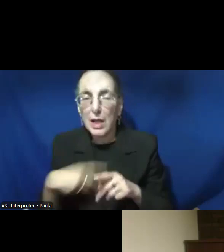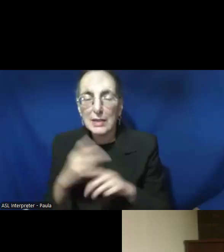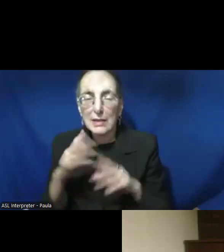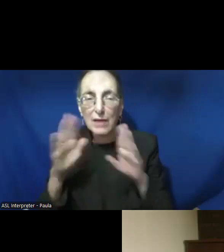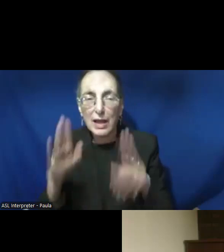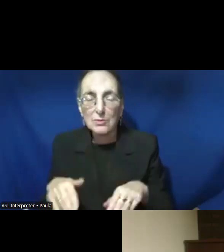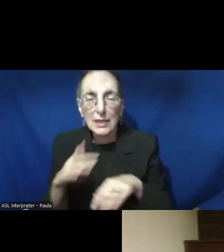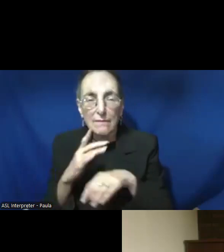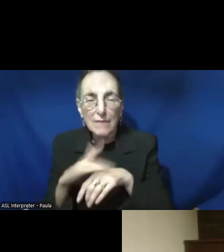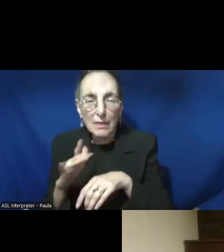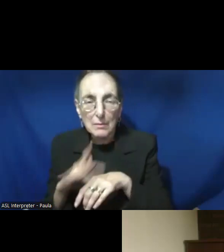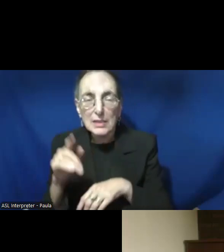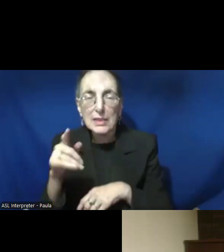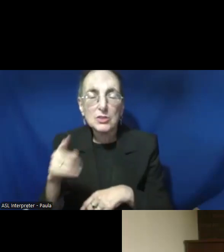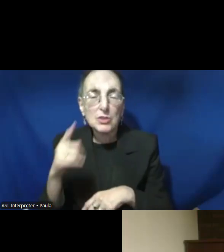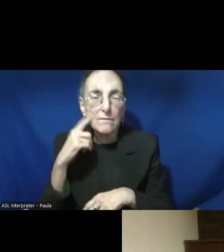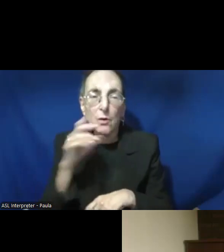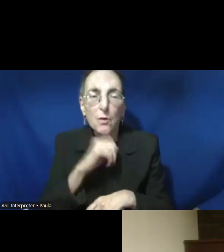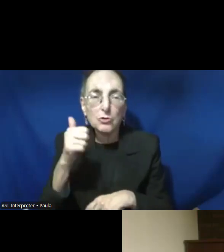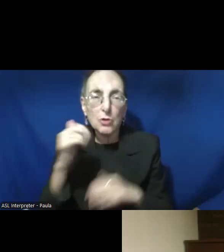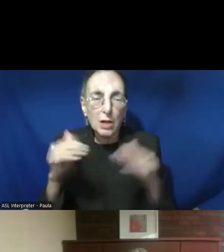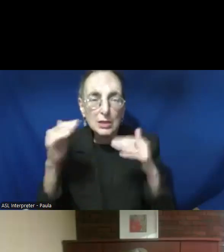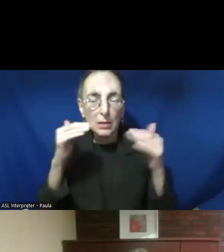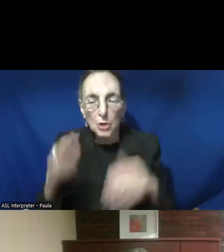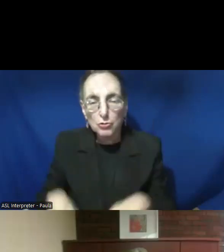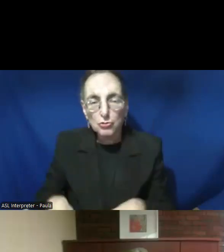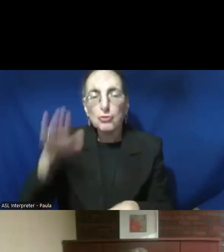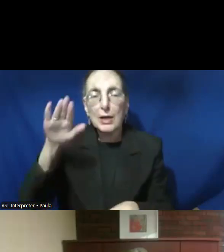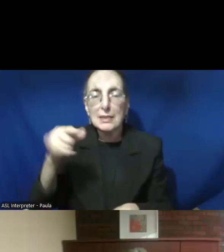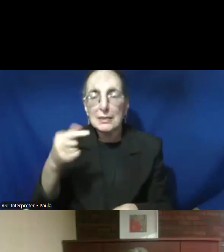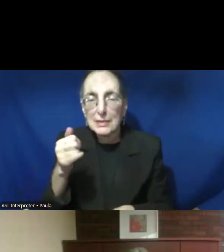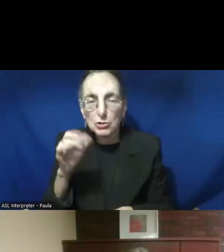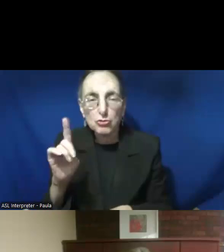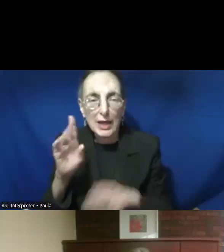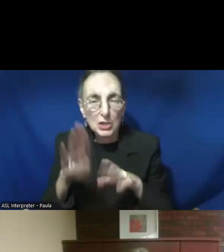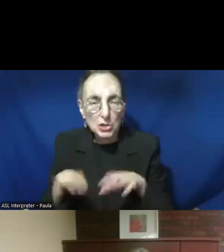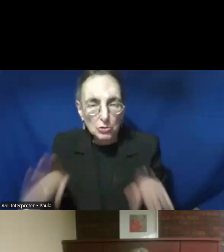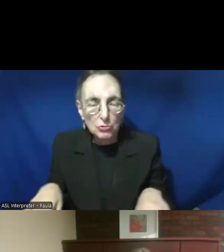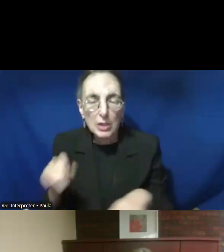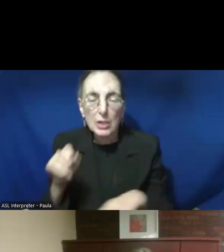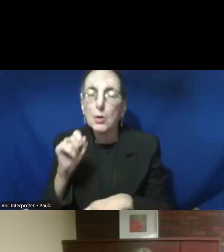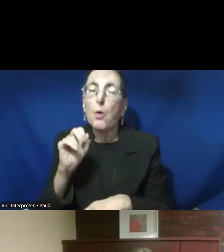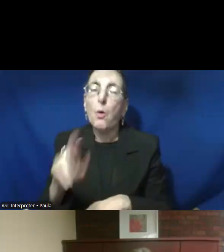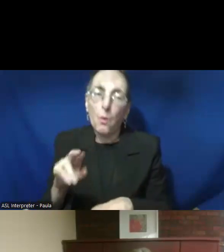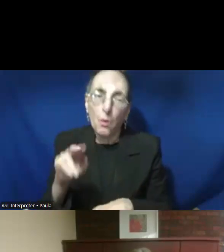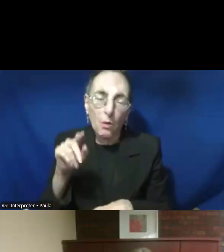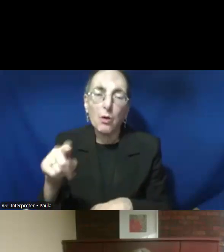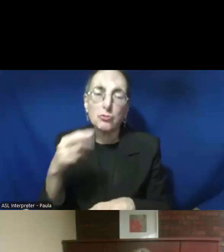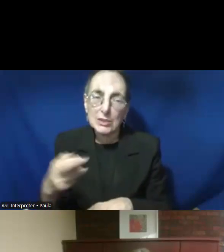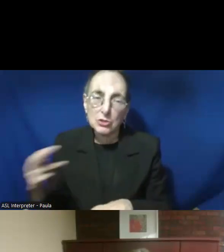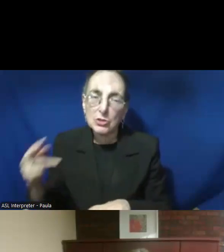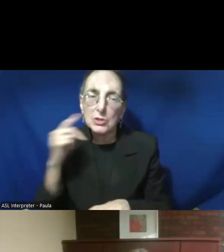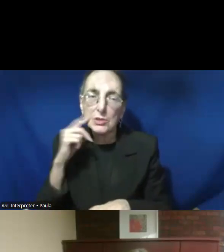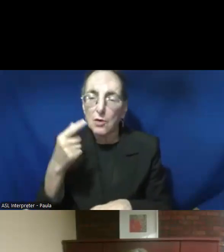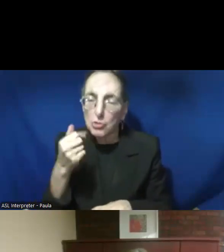for older adults raising grandchildren, or just resources for grand families generally? And before you answer,